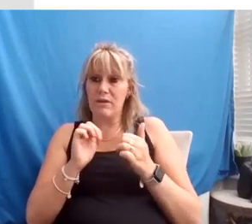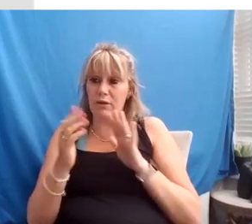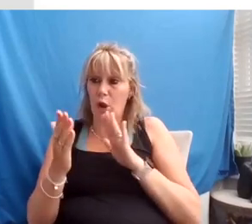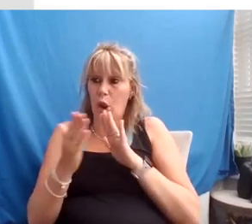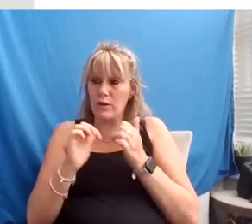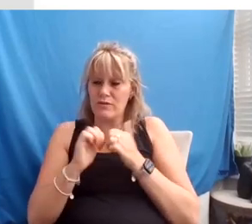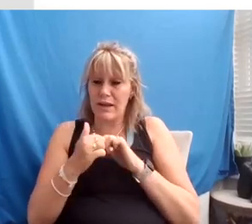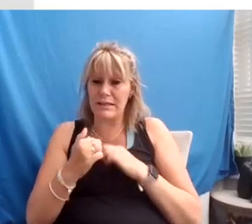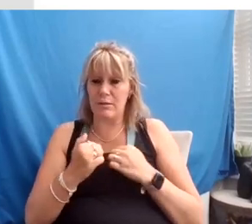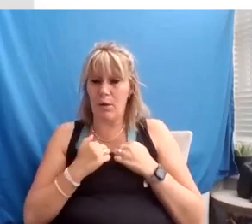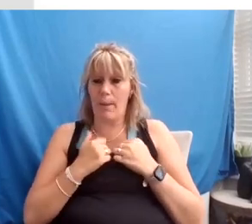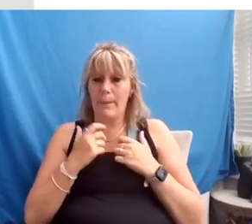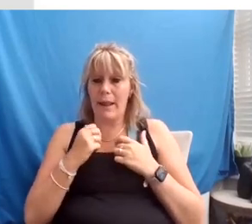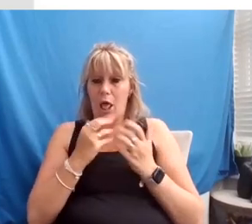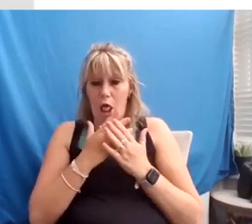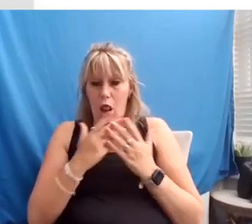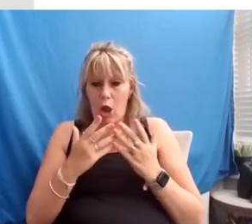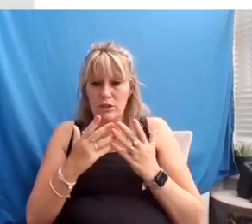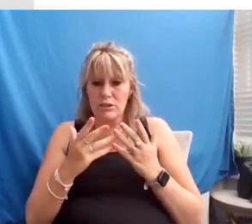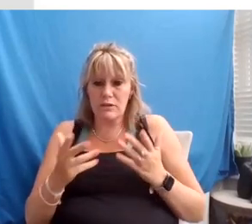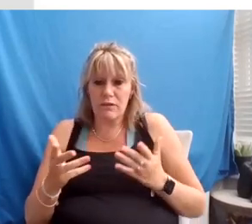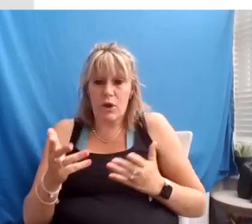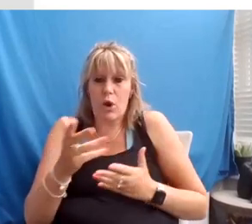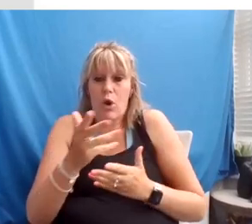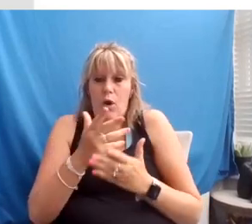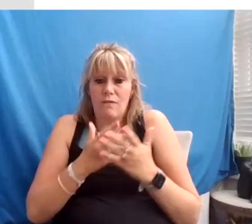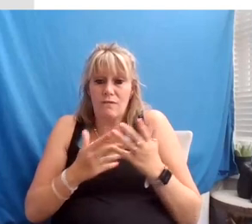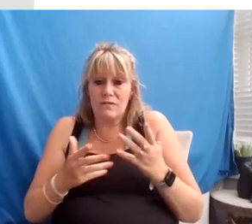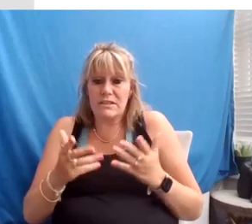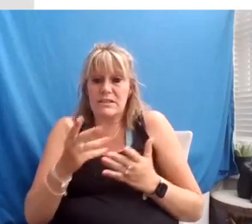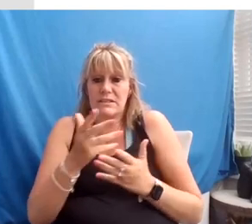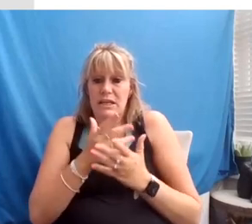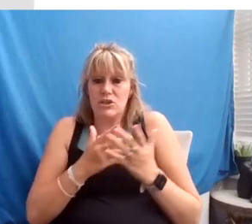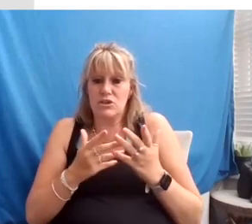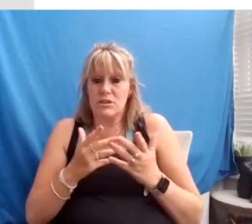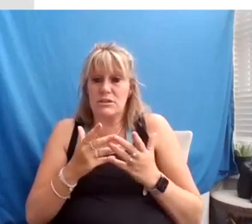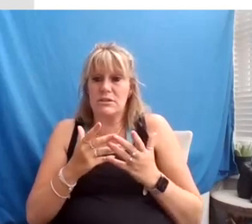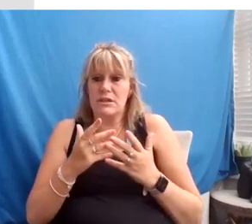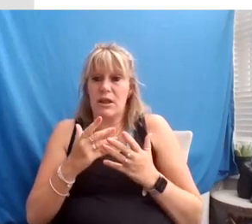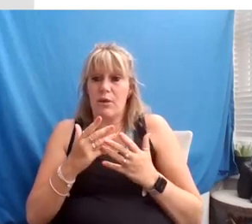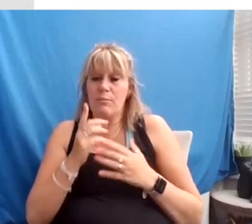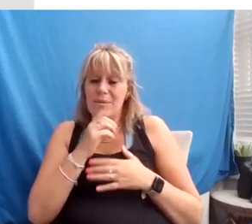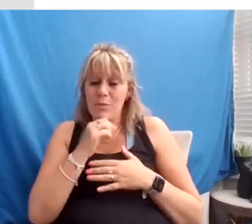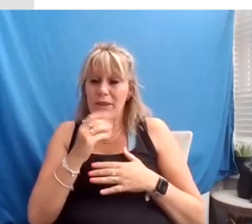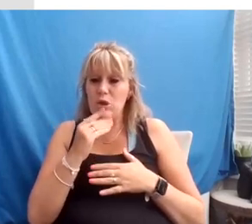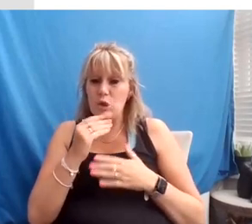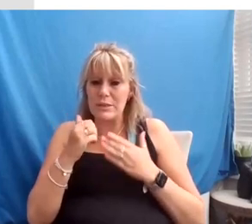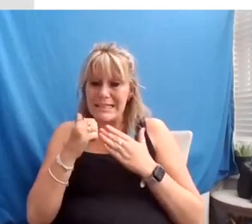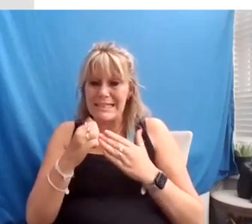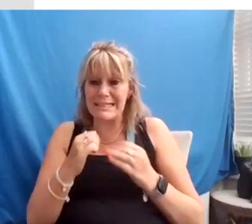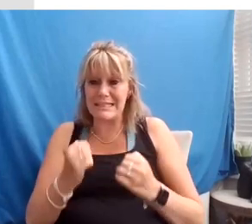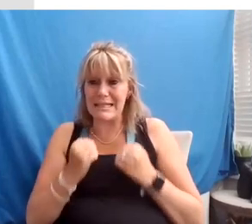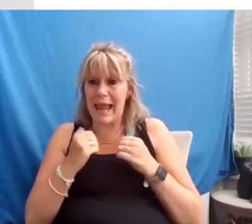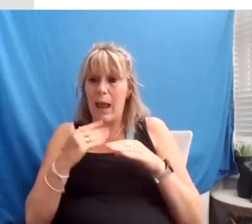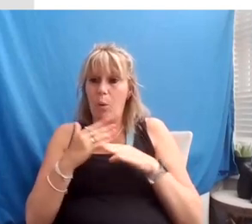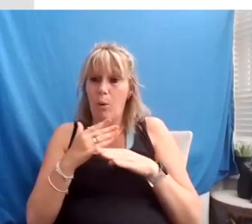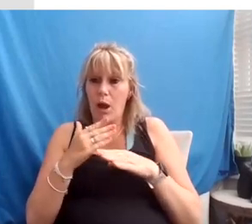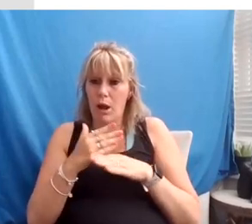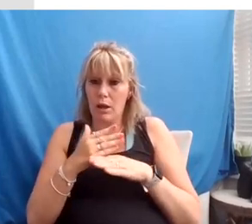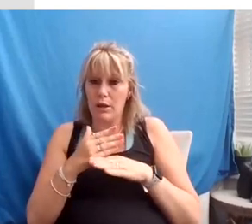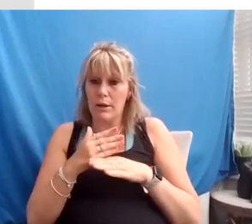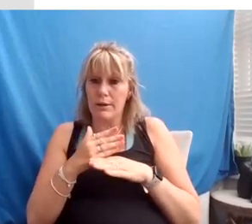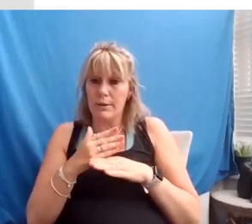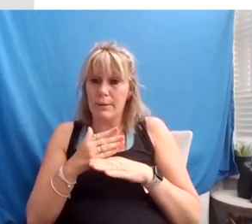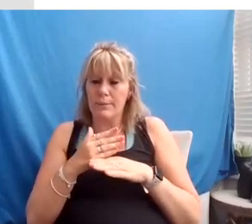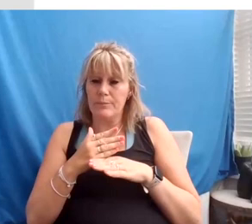long conversations about people who use assistants in our work. And what we